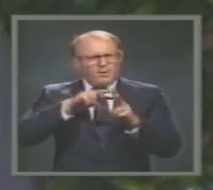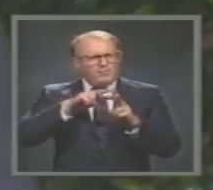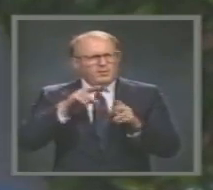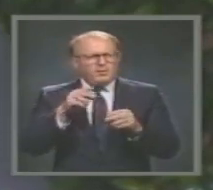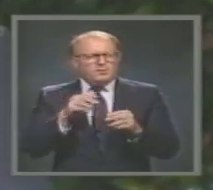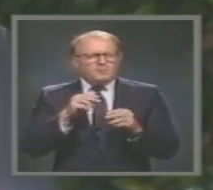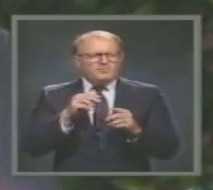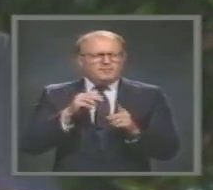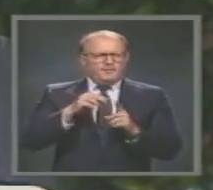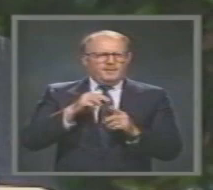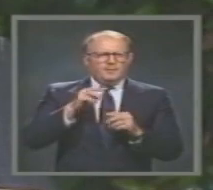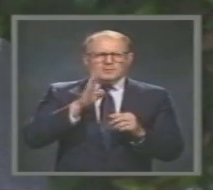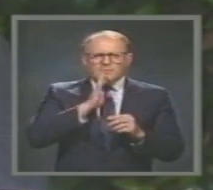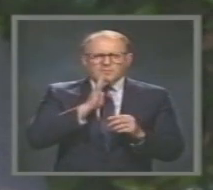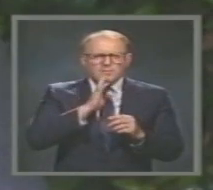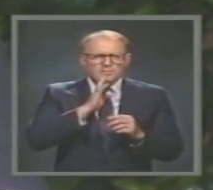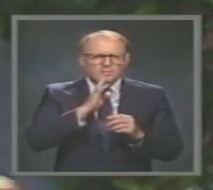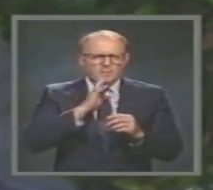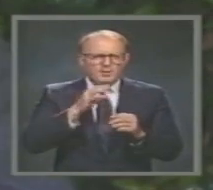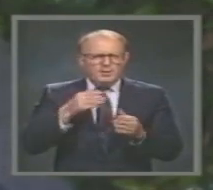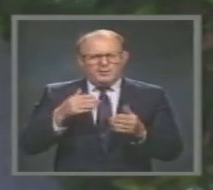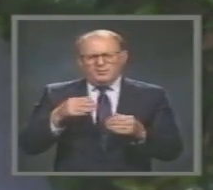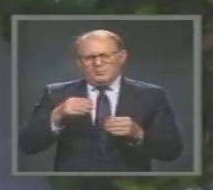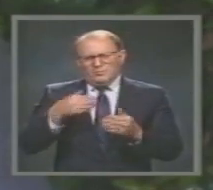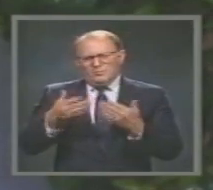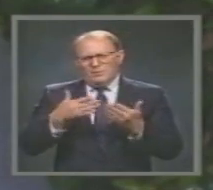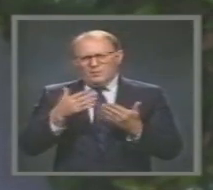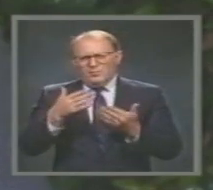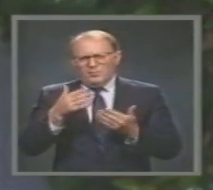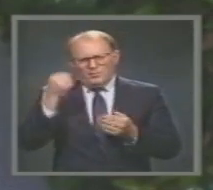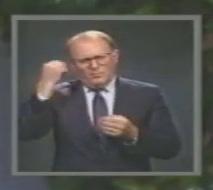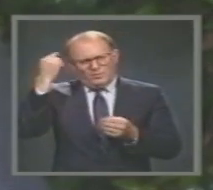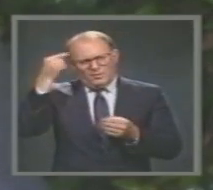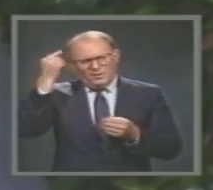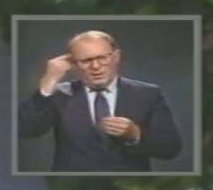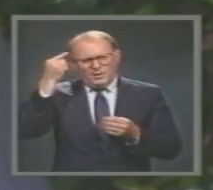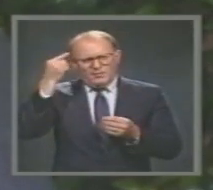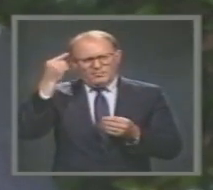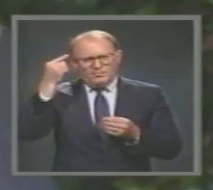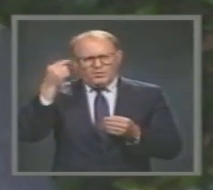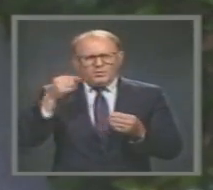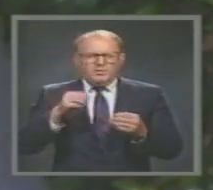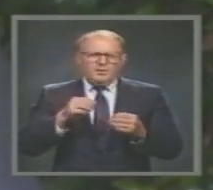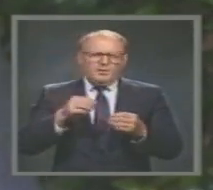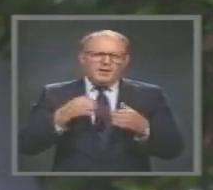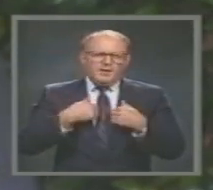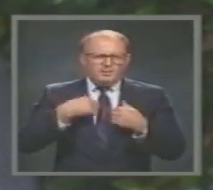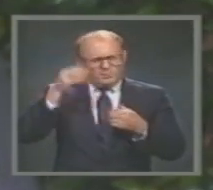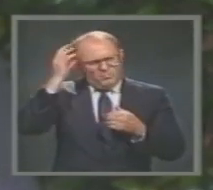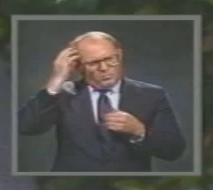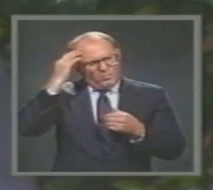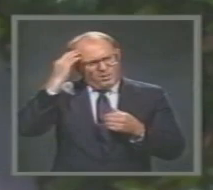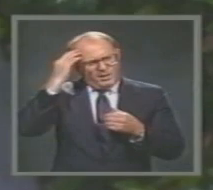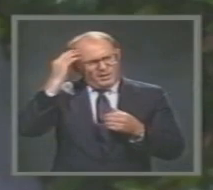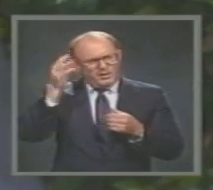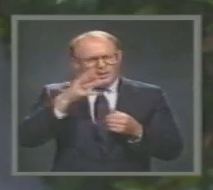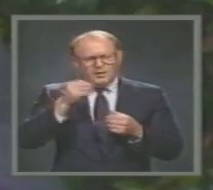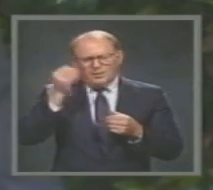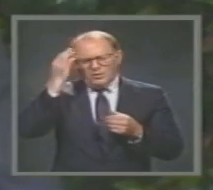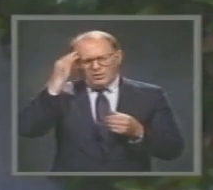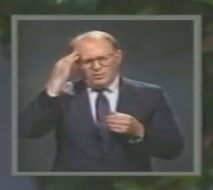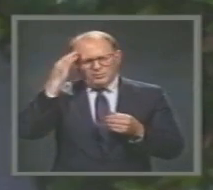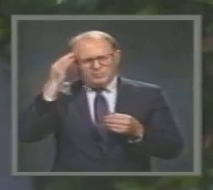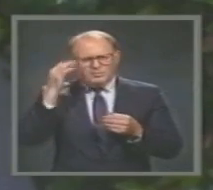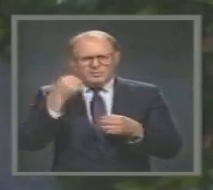identify man as the wise one or the thinking one, Homo sapien, the one with a brain and intelligence, the inventor,